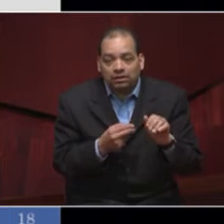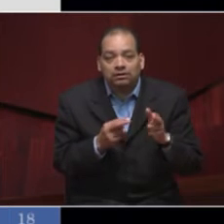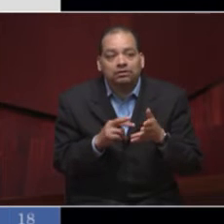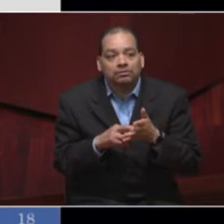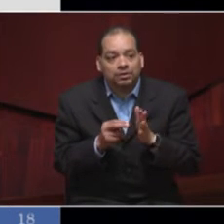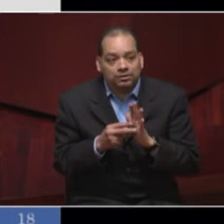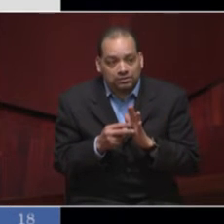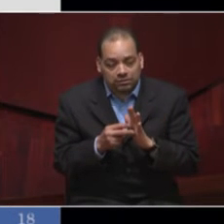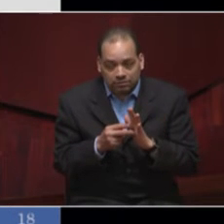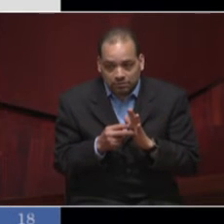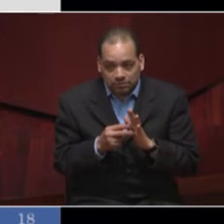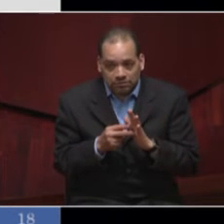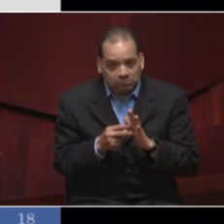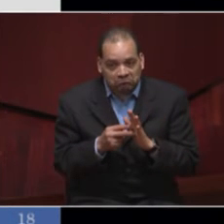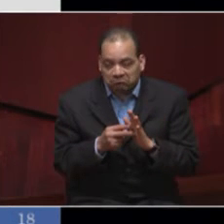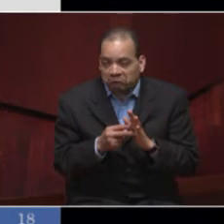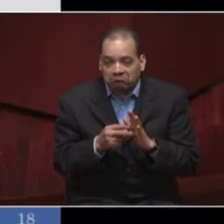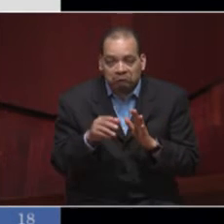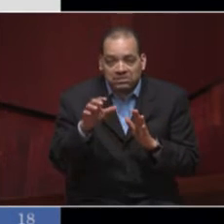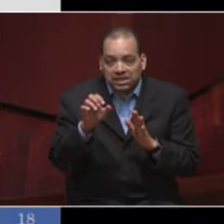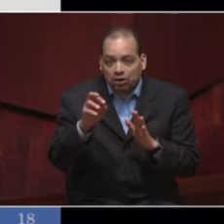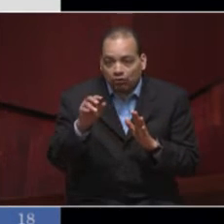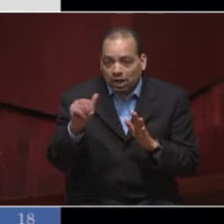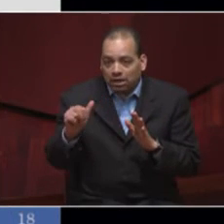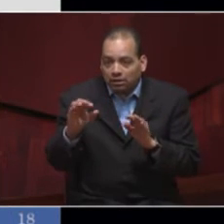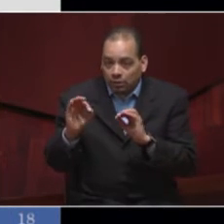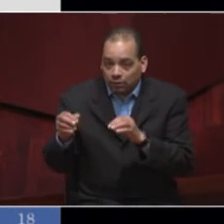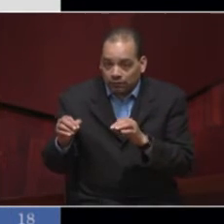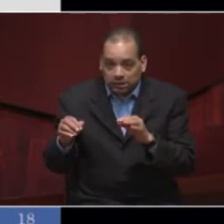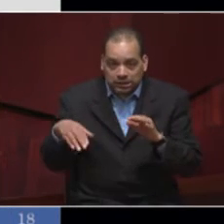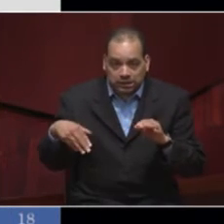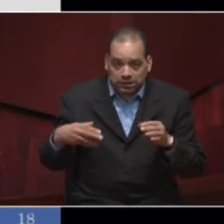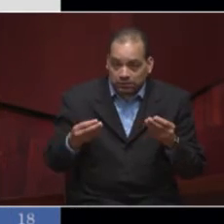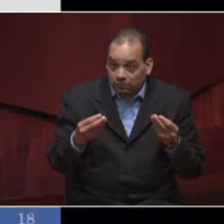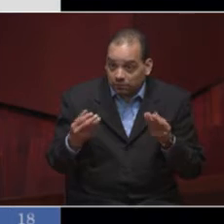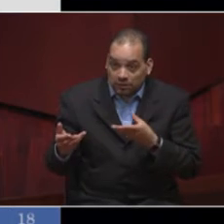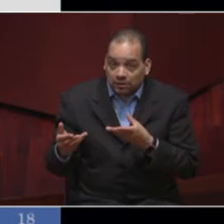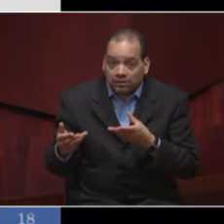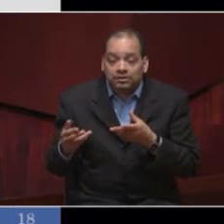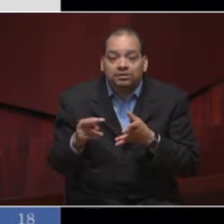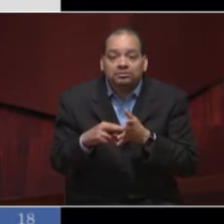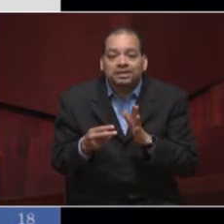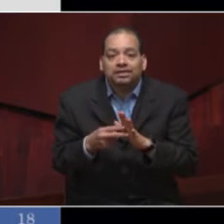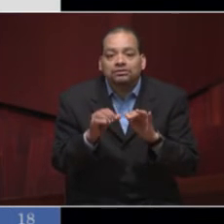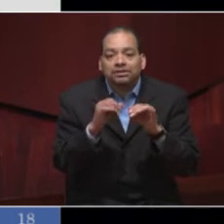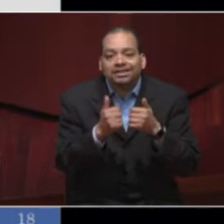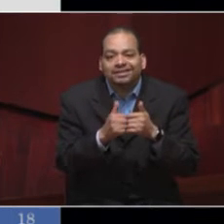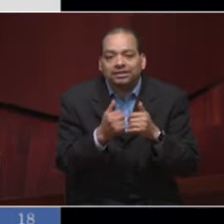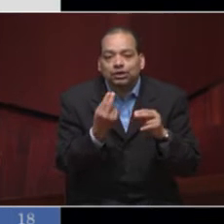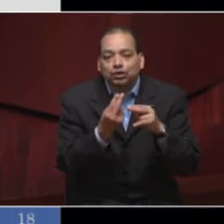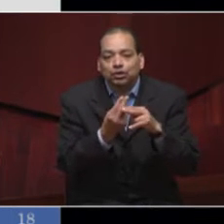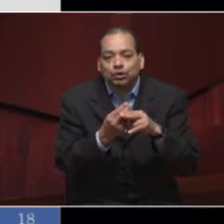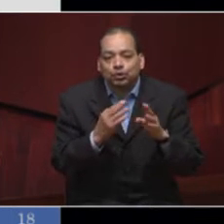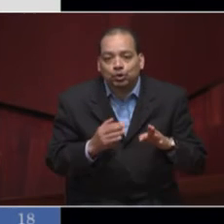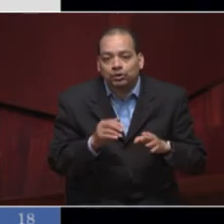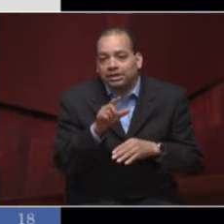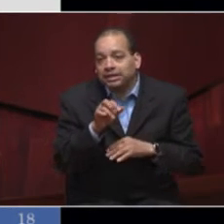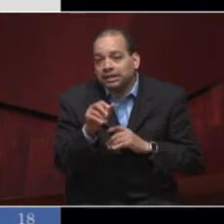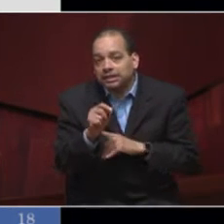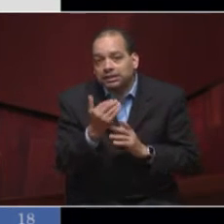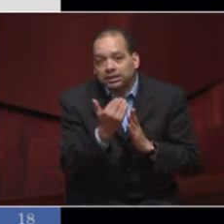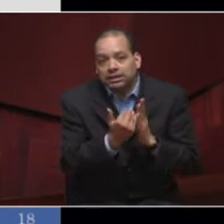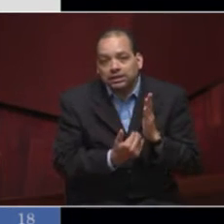accounts office is not notified, then the list of agency users cannot be validated. And this results, as I